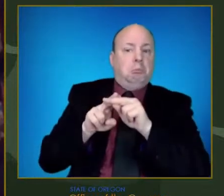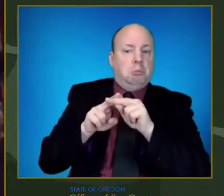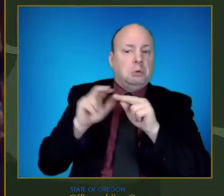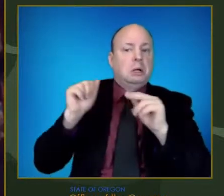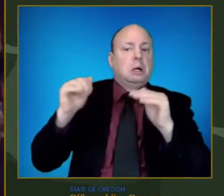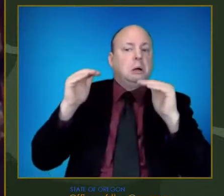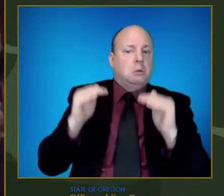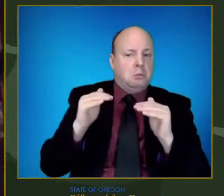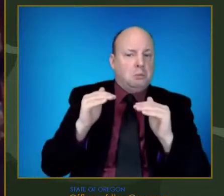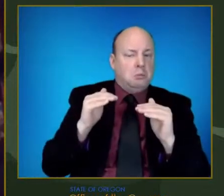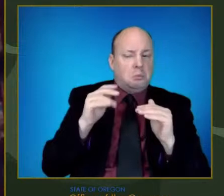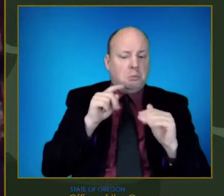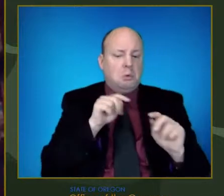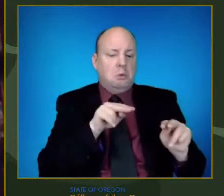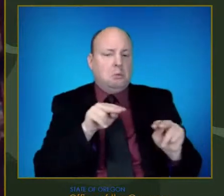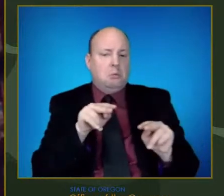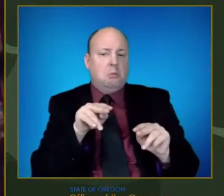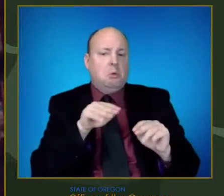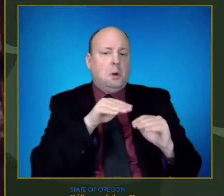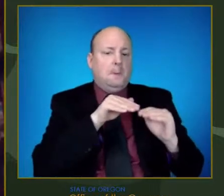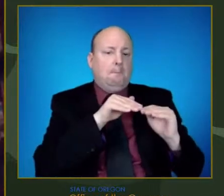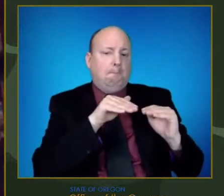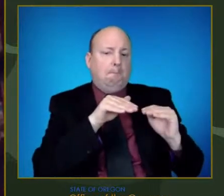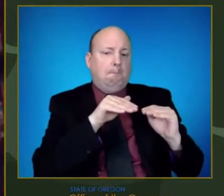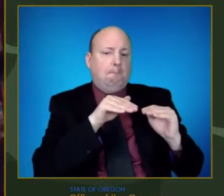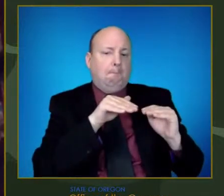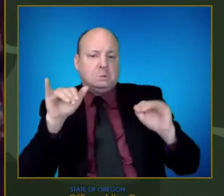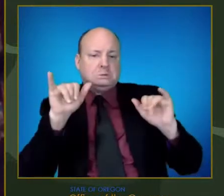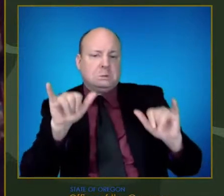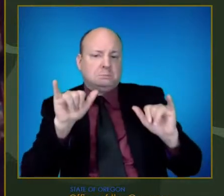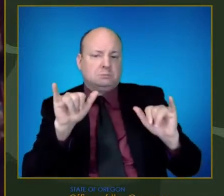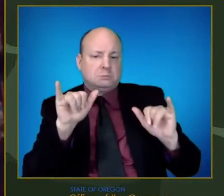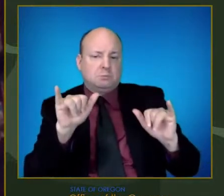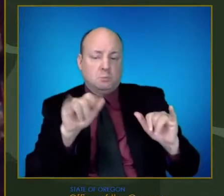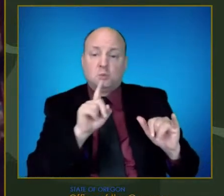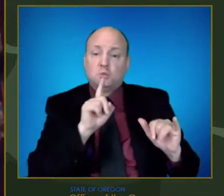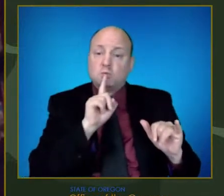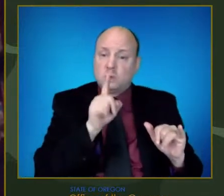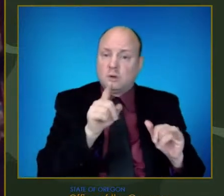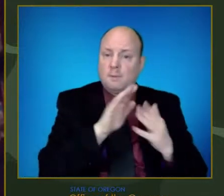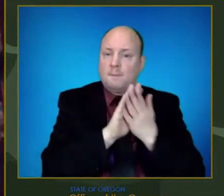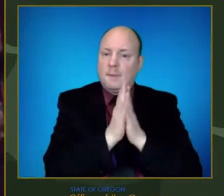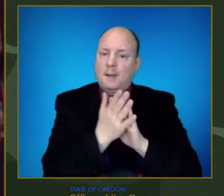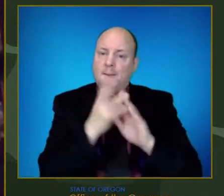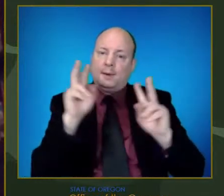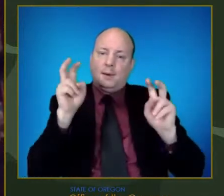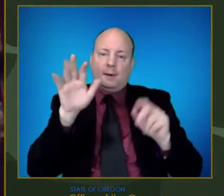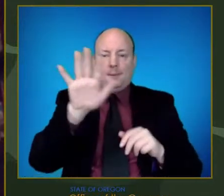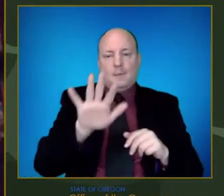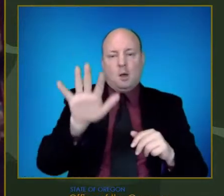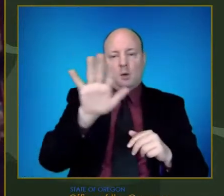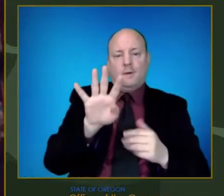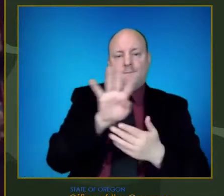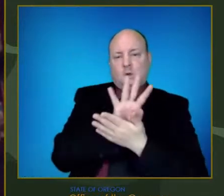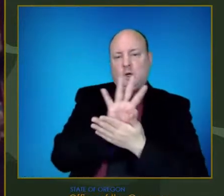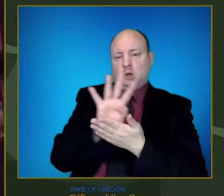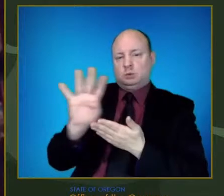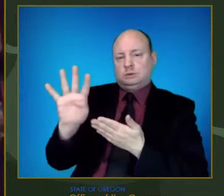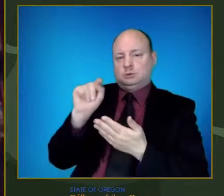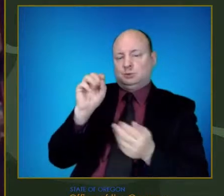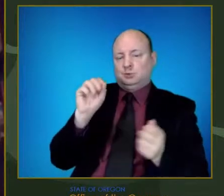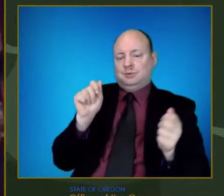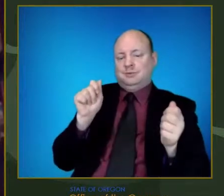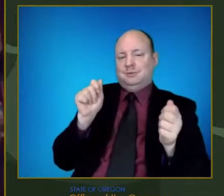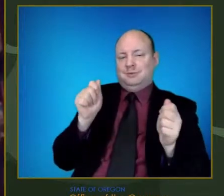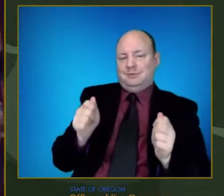are. That will give that county 4 weeks to try and maintain the trend that brought them down into lower risk, and work with local public health work